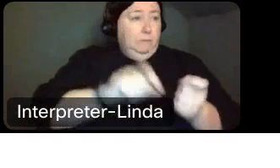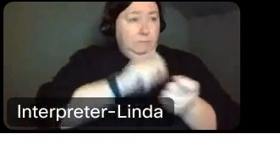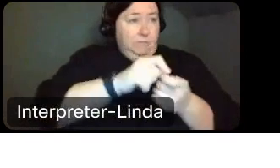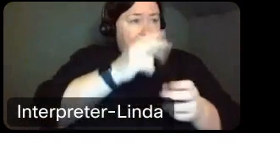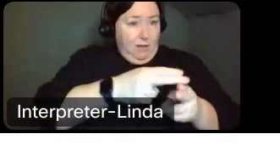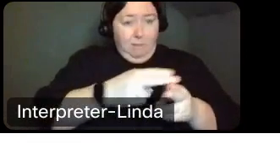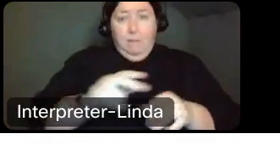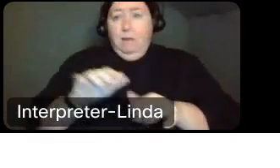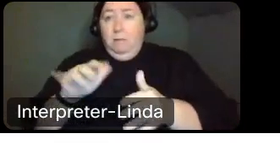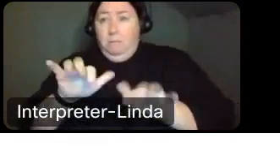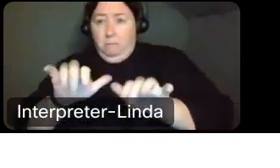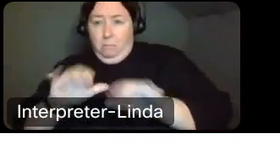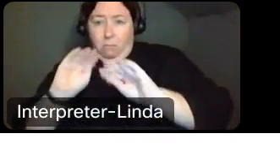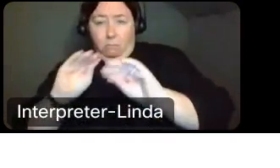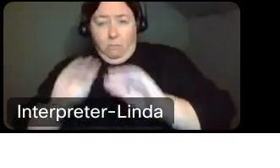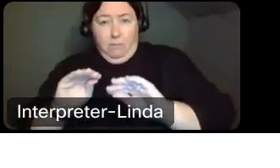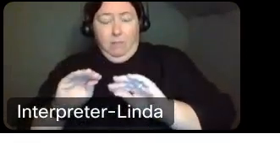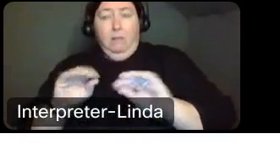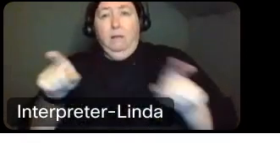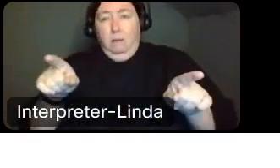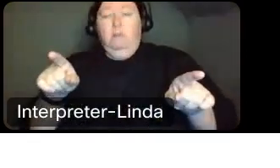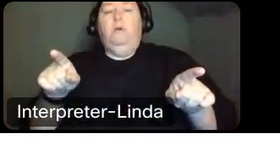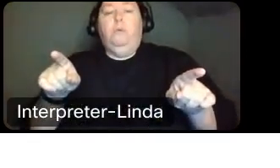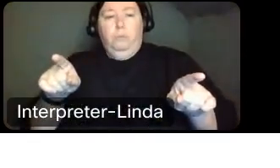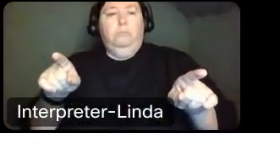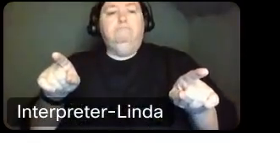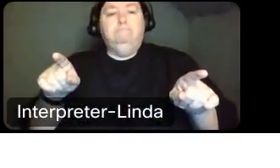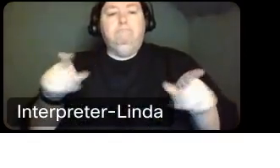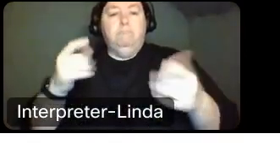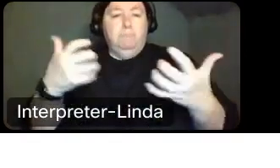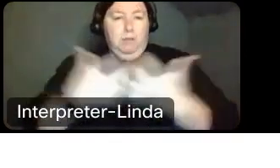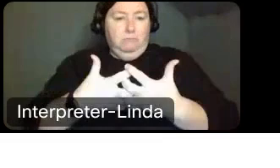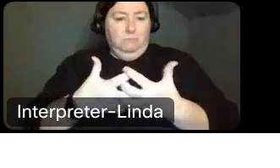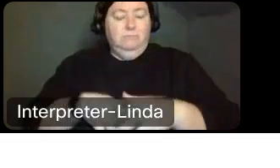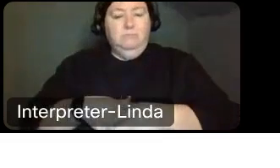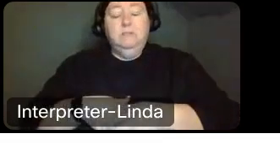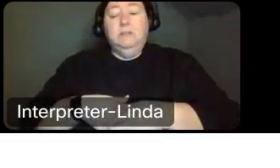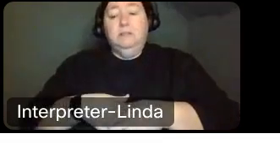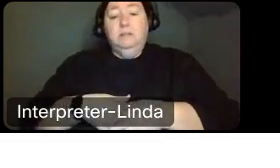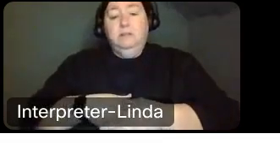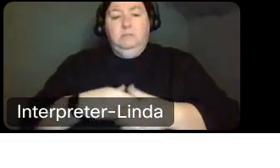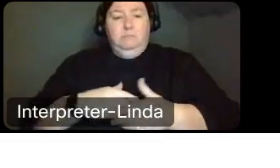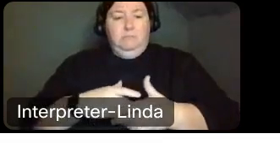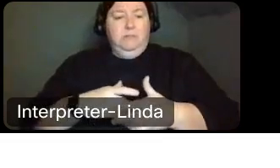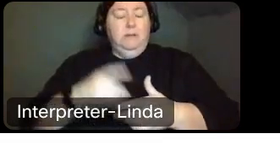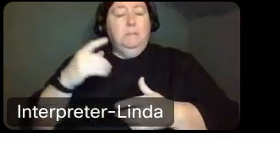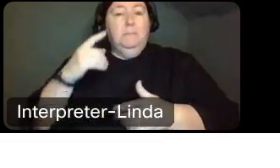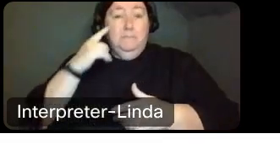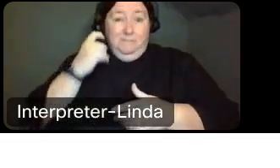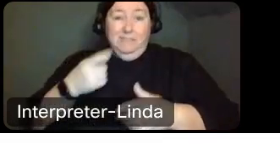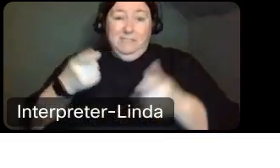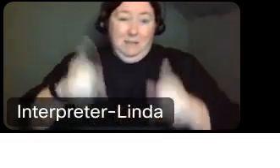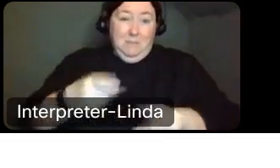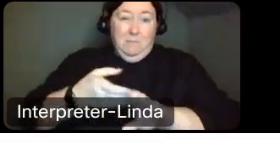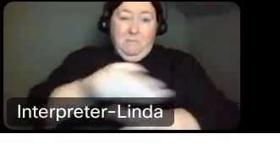enter it here, you make sure you have that information in front of you that you're pulling from in eCats, and that you're all on the same page, because we've had a